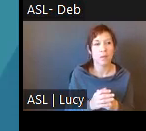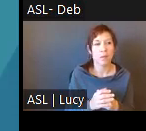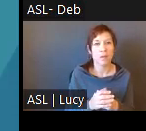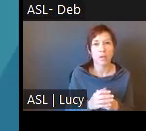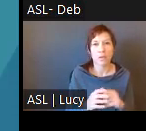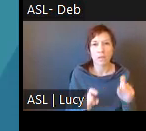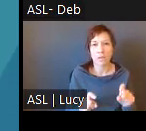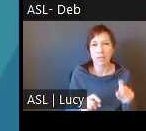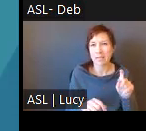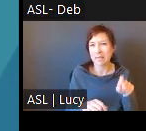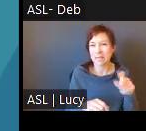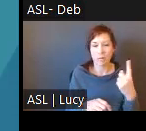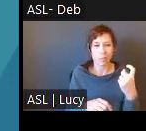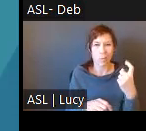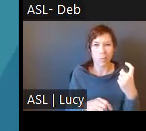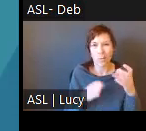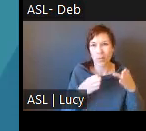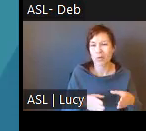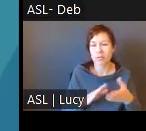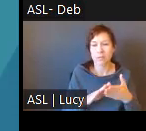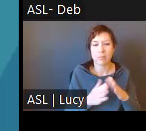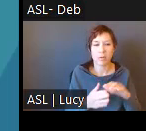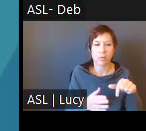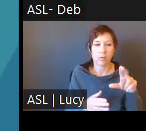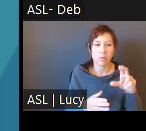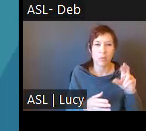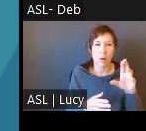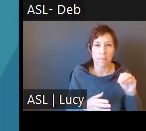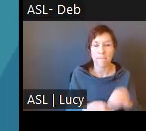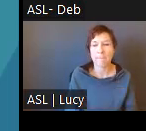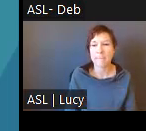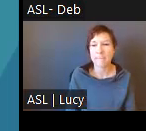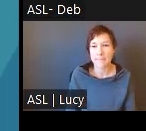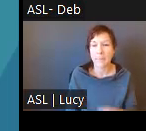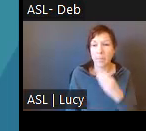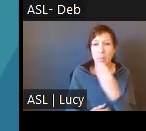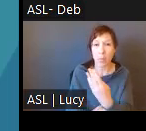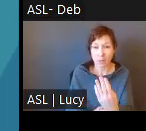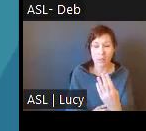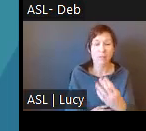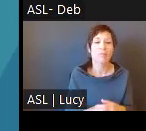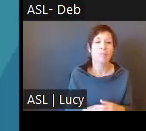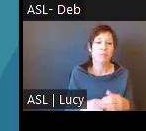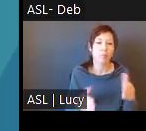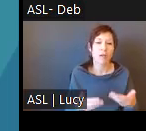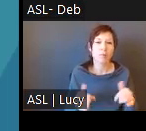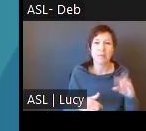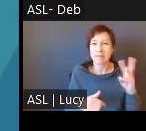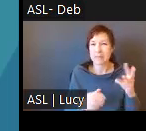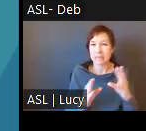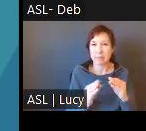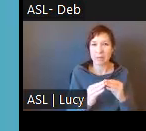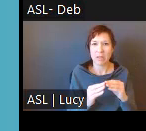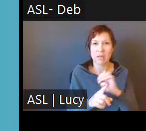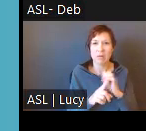one more person to be a quorum, so that's what we're waiting on. So good morning, everyone. Welcome to the 6th meeting of the